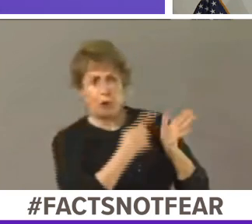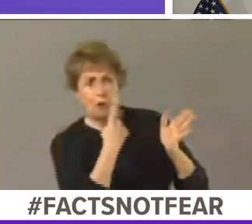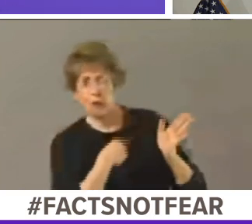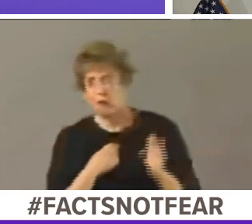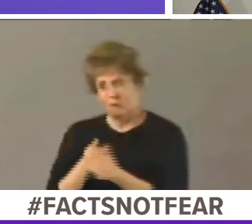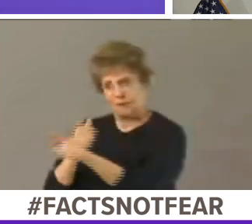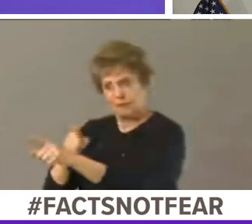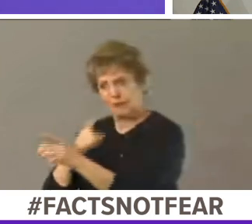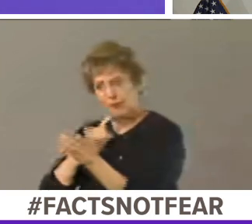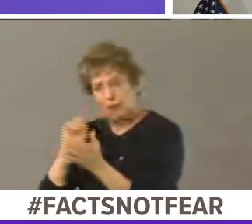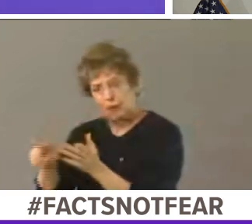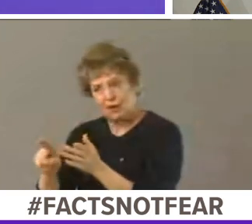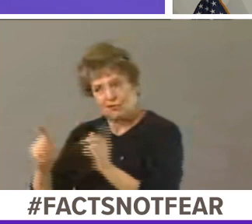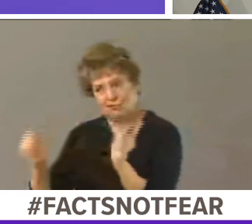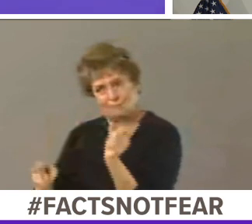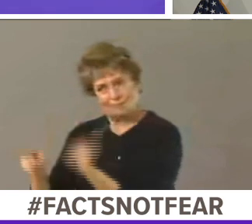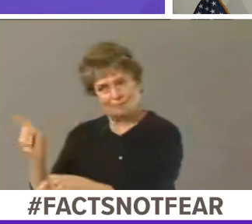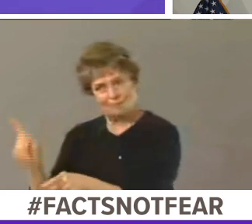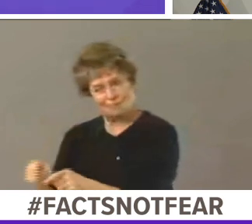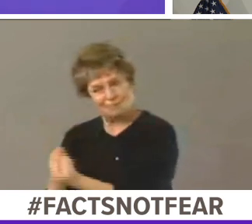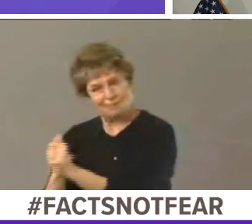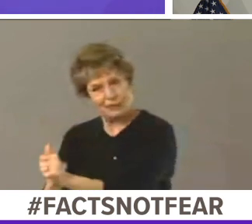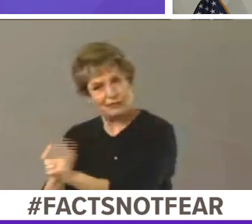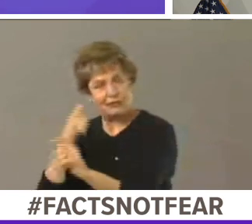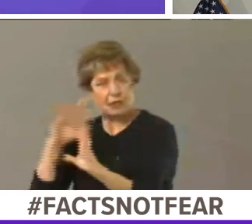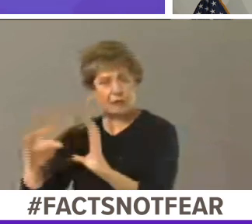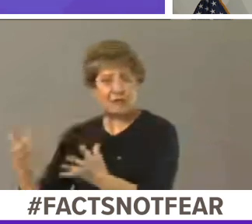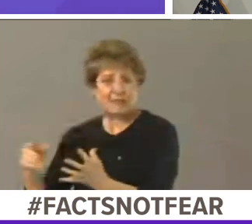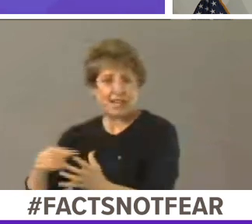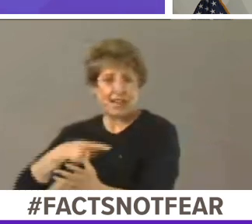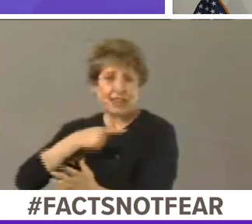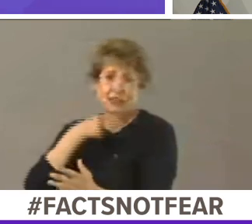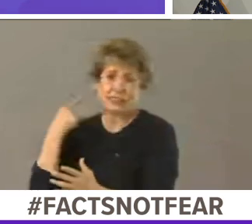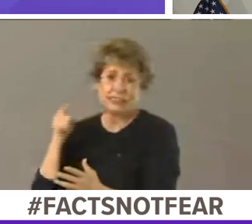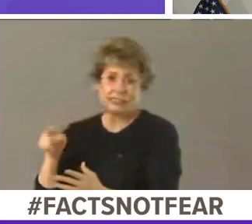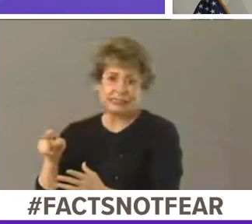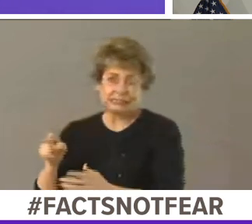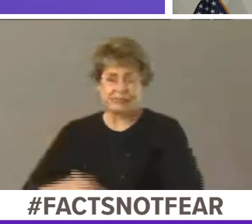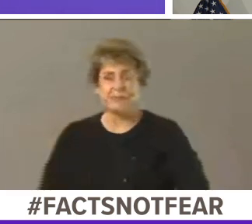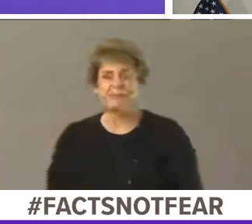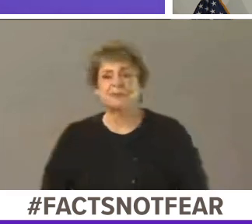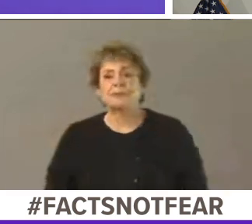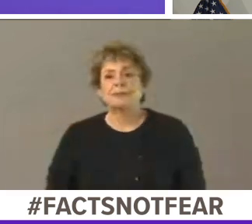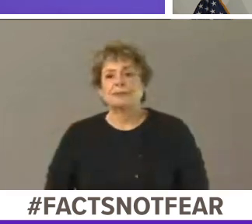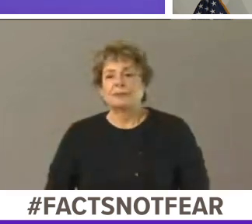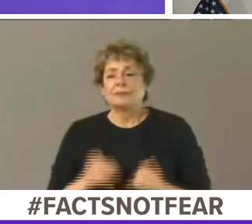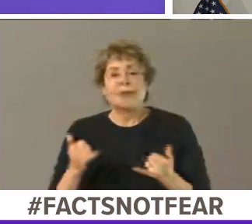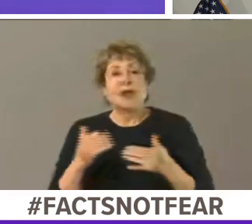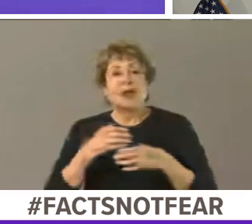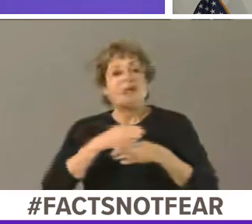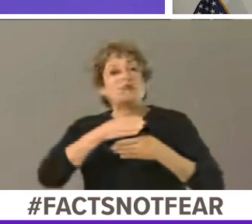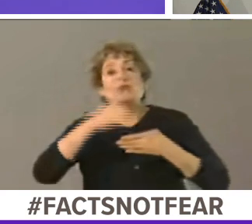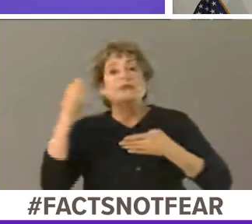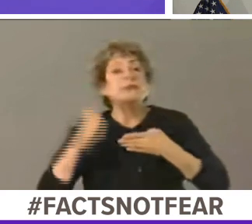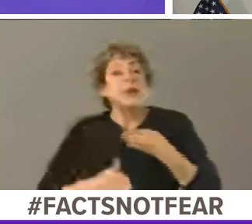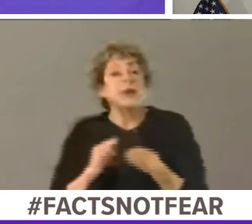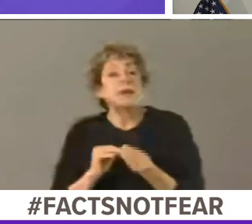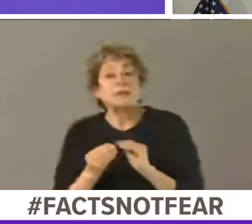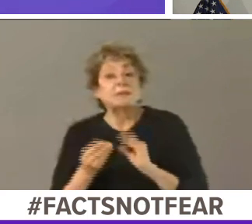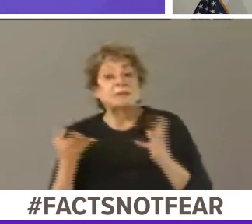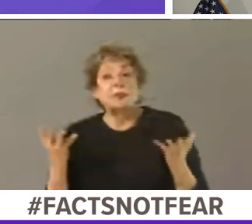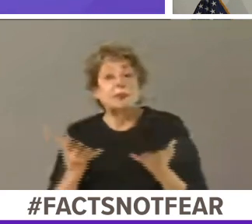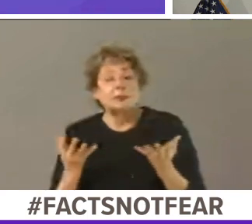See where we are. I introduced this number 3 weeks ago. This is the R0 number. It's the average number of people